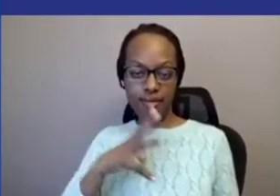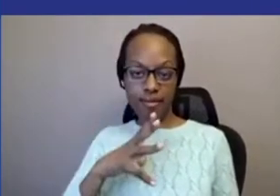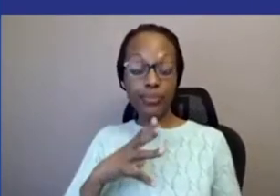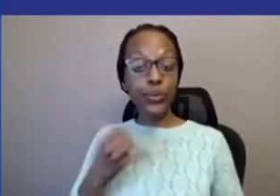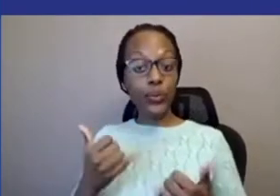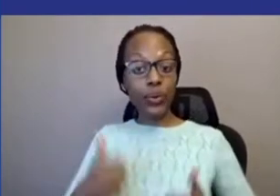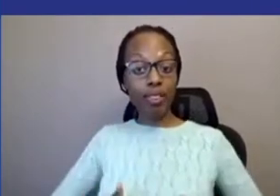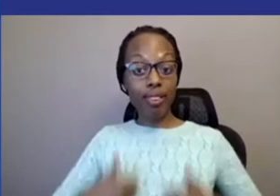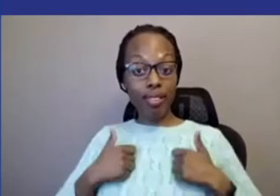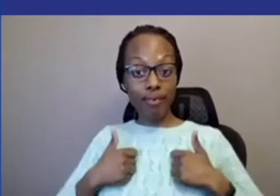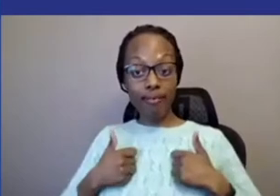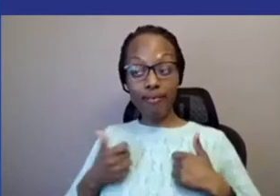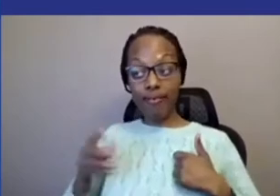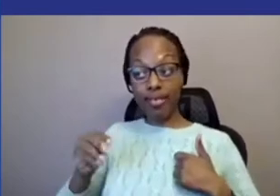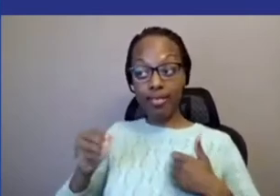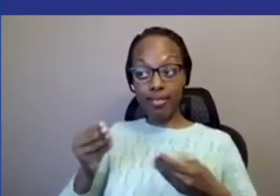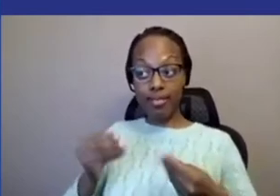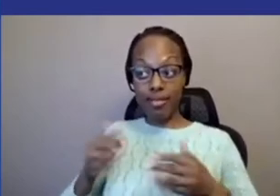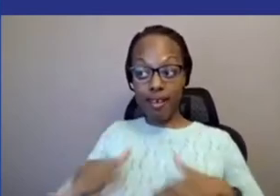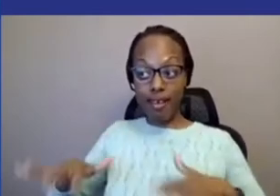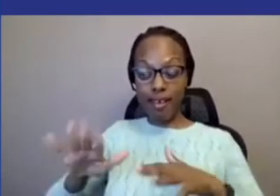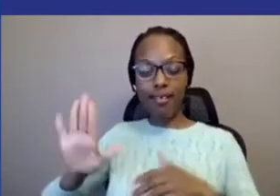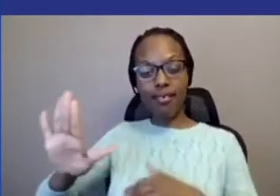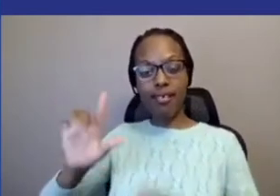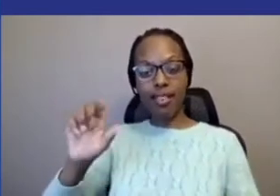on the land of the Anahid people.